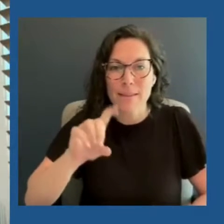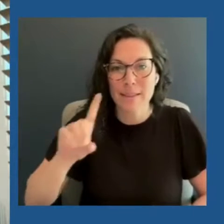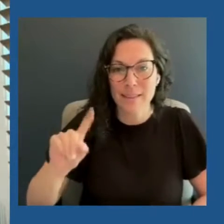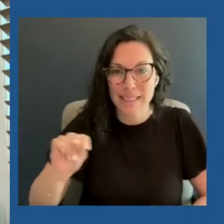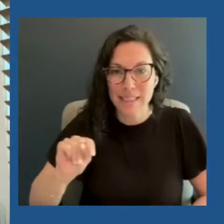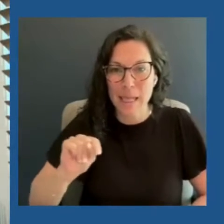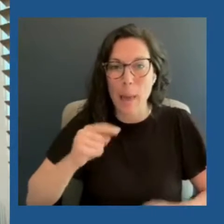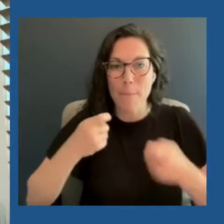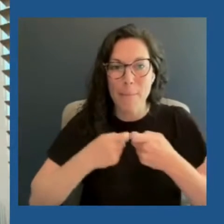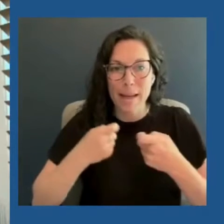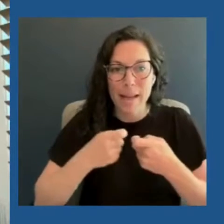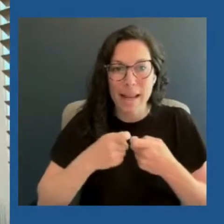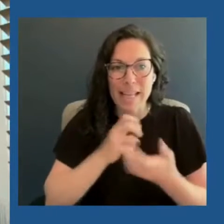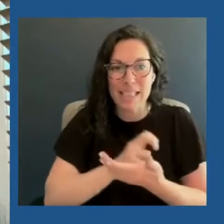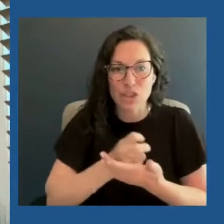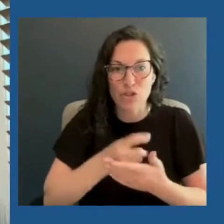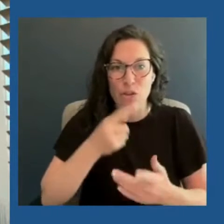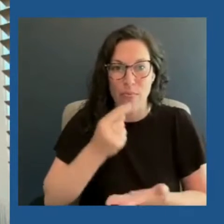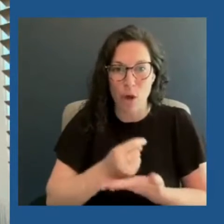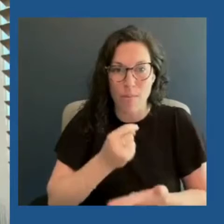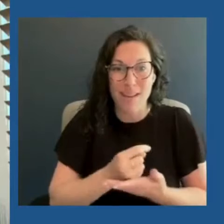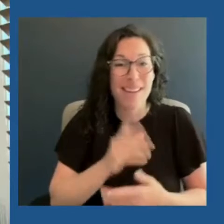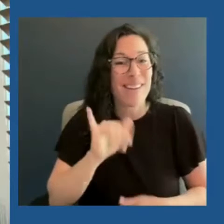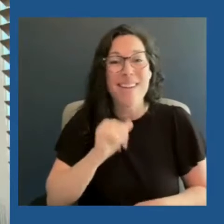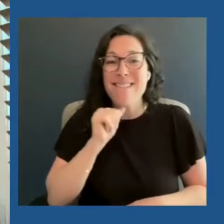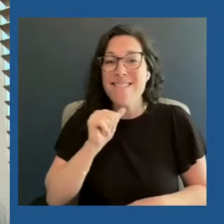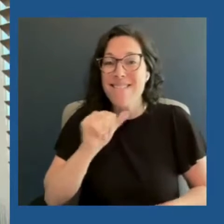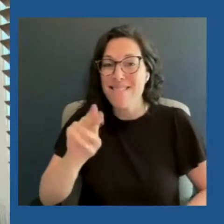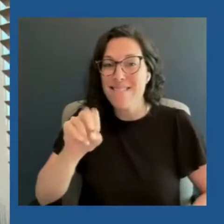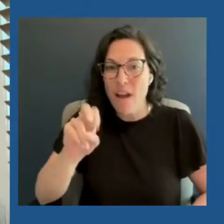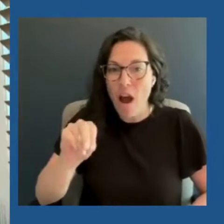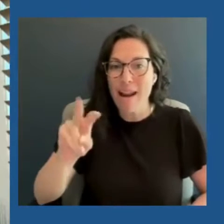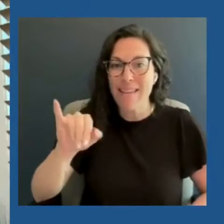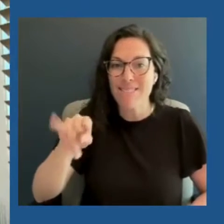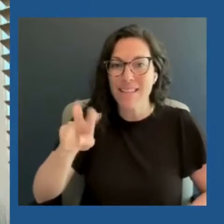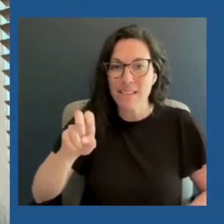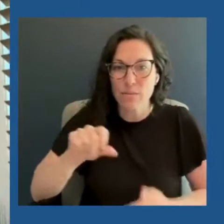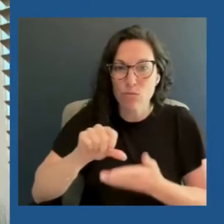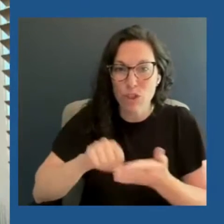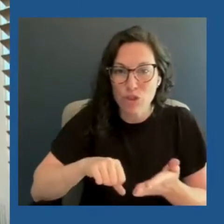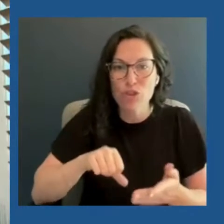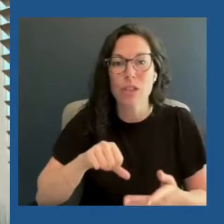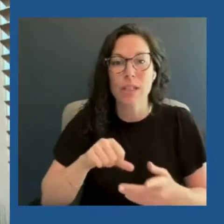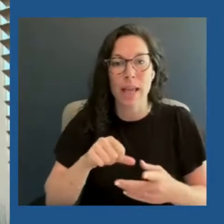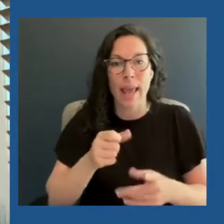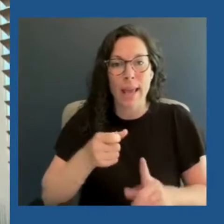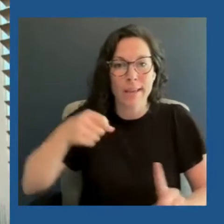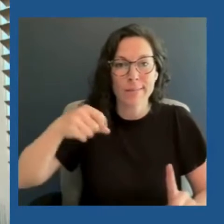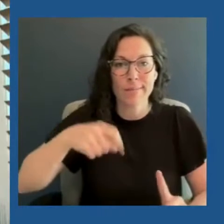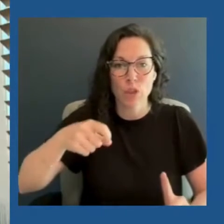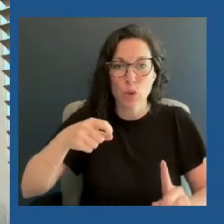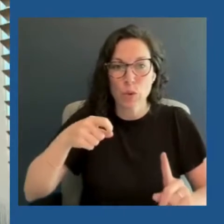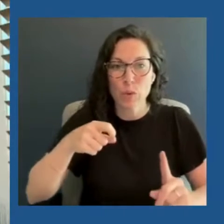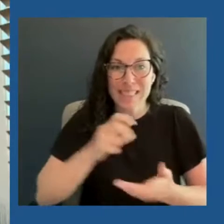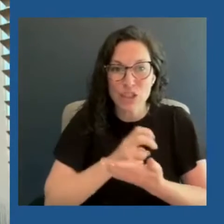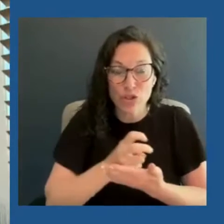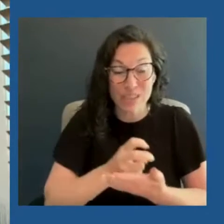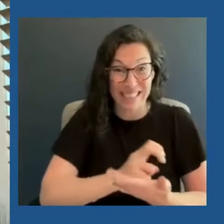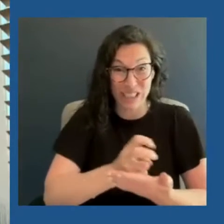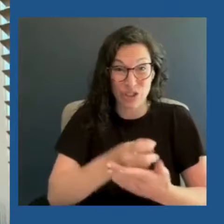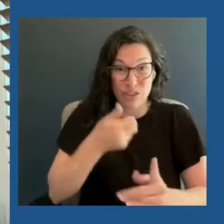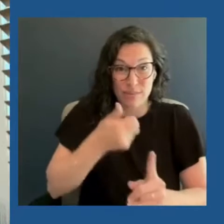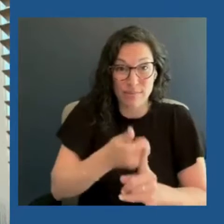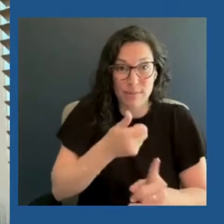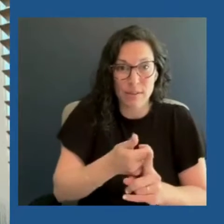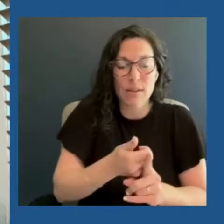a non-invasive procedure that uses higher doses of TMS to induce seizures. The seizures are targeted to specific sites